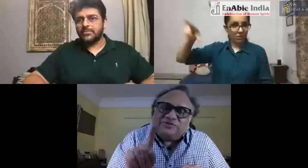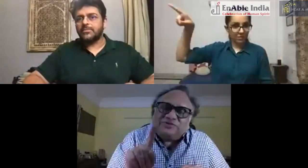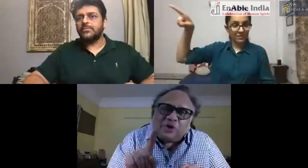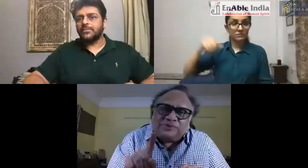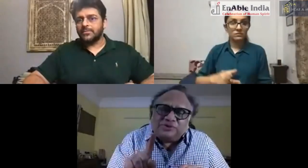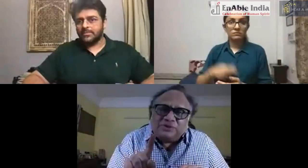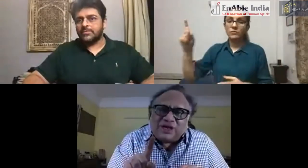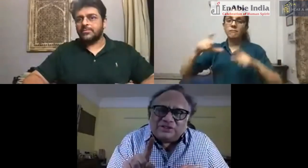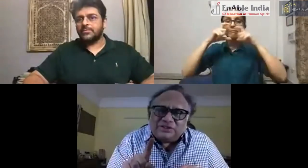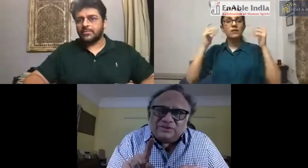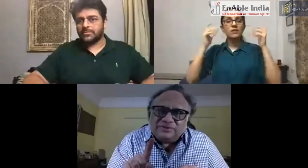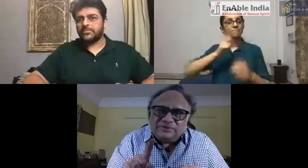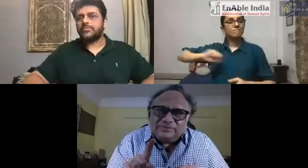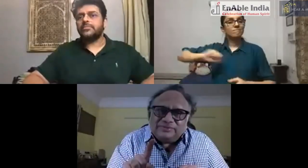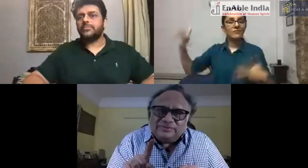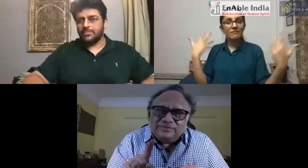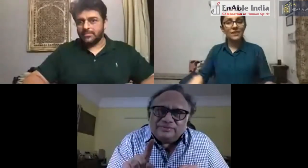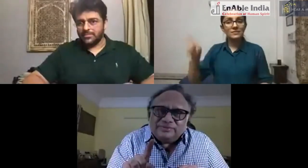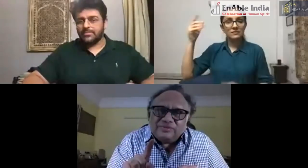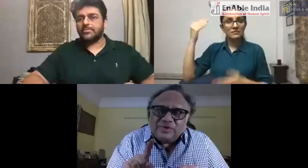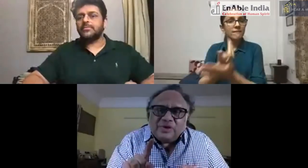and they have stopped using masks.